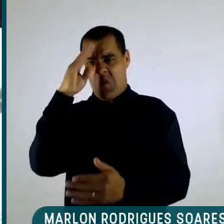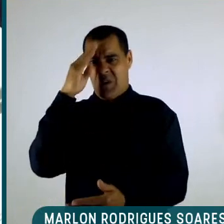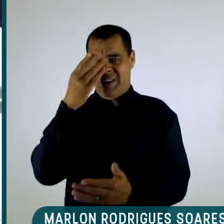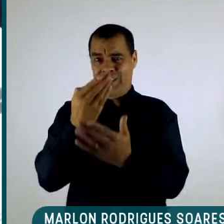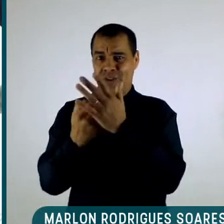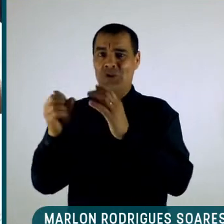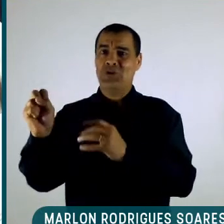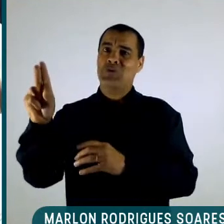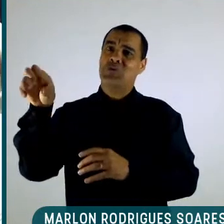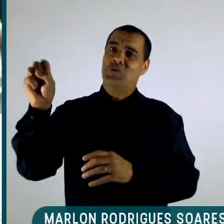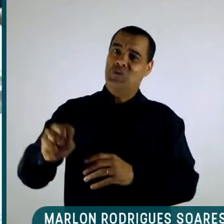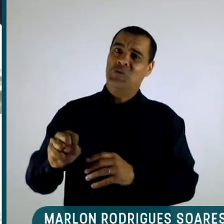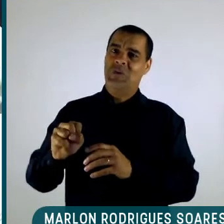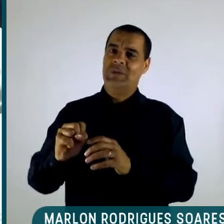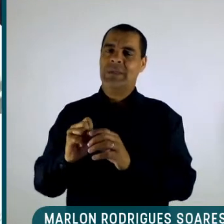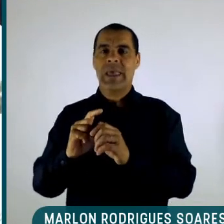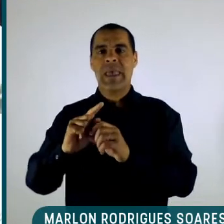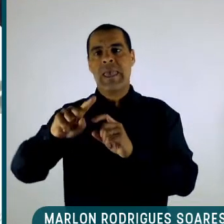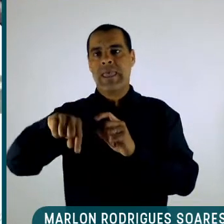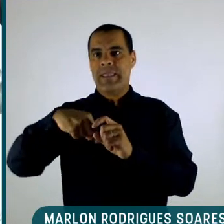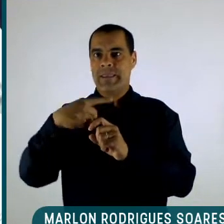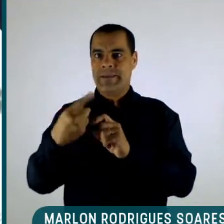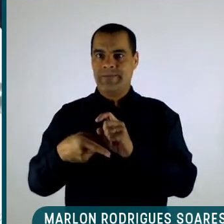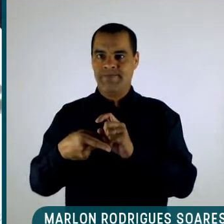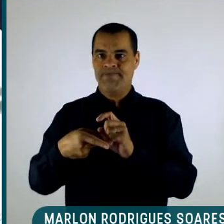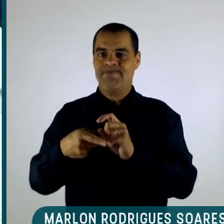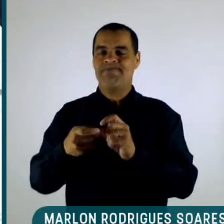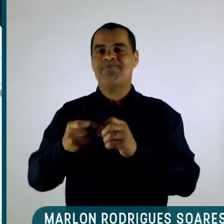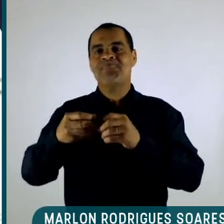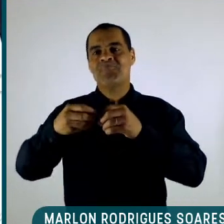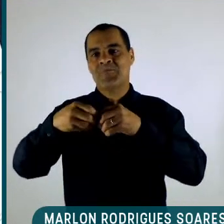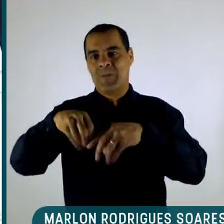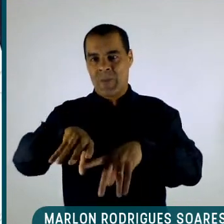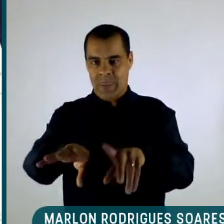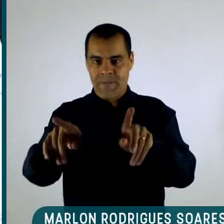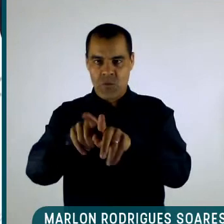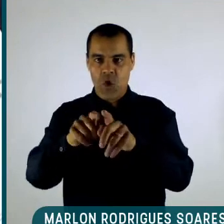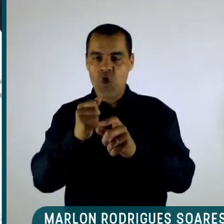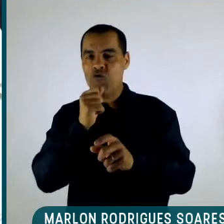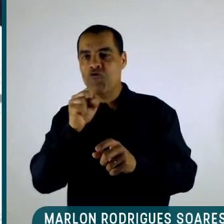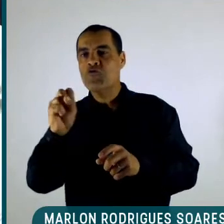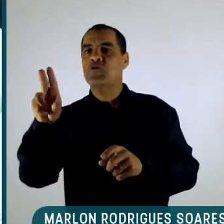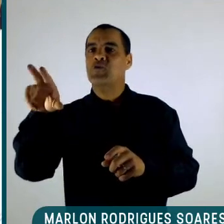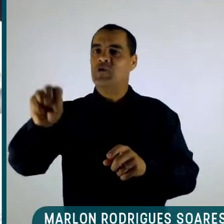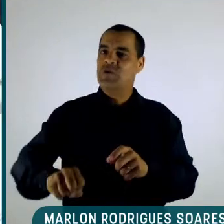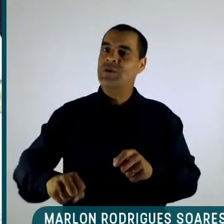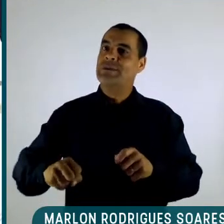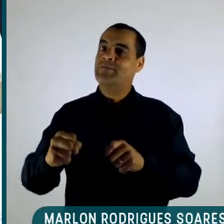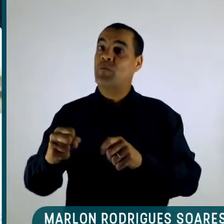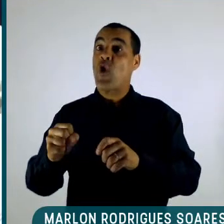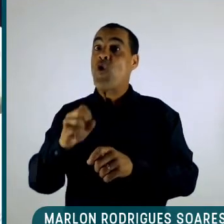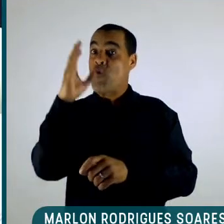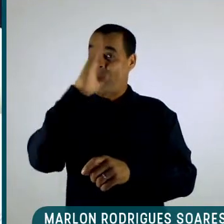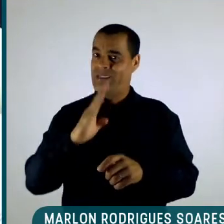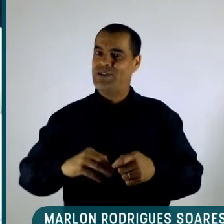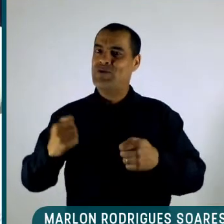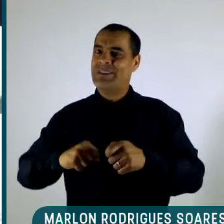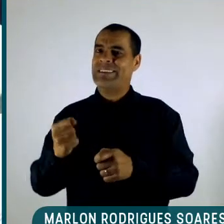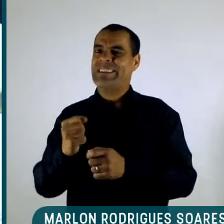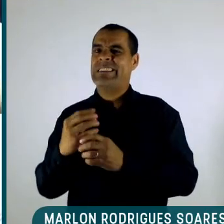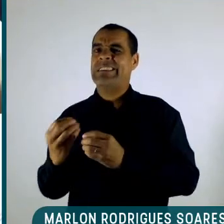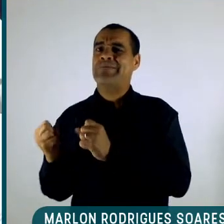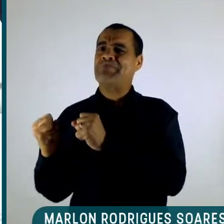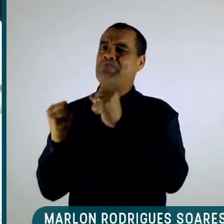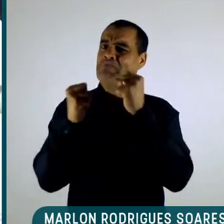makes no sense anymore. I think that the SUS is coming out from this crisis, will come out